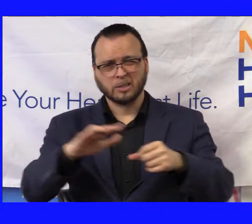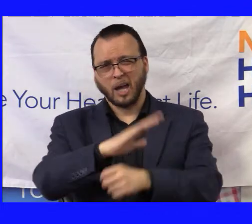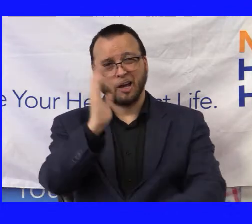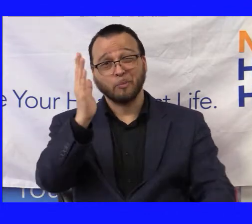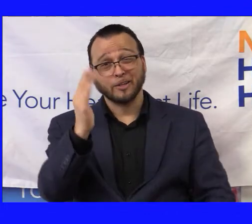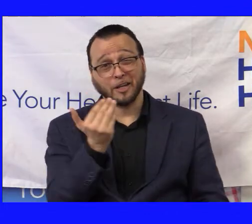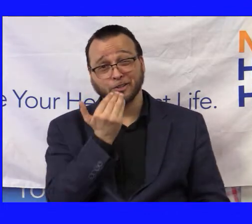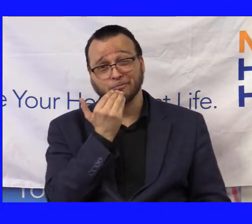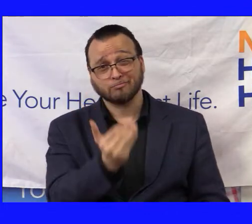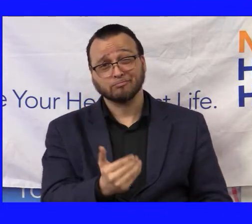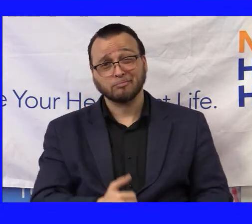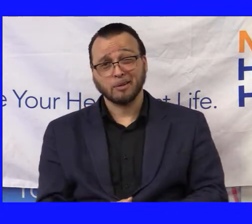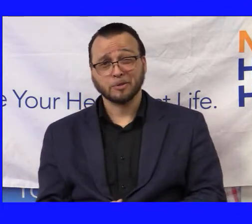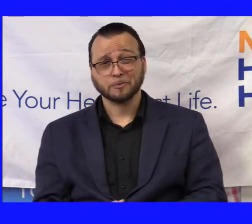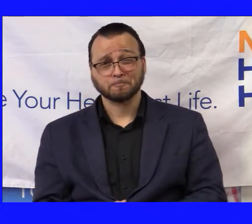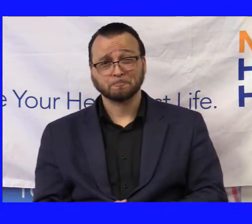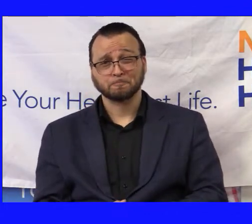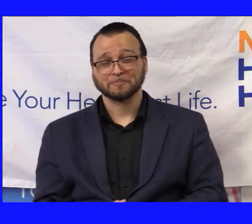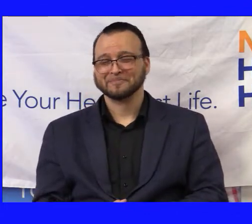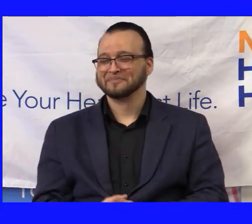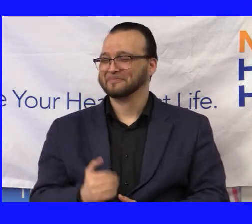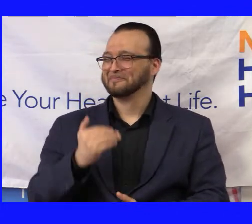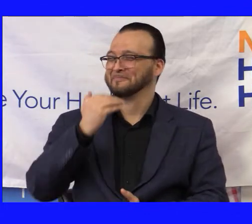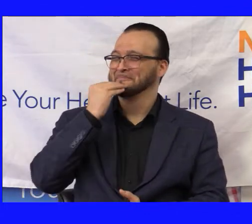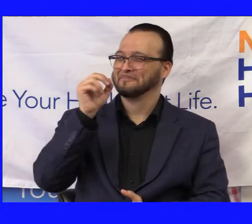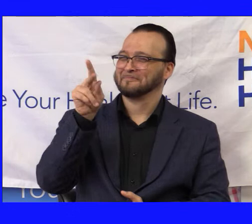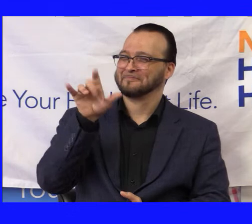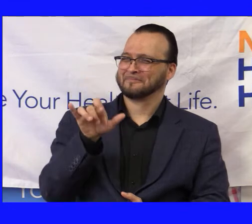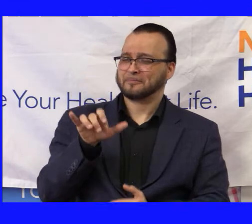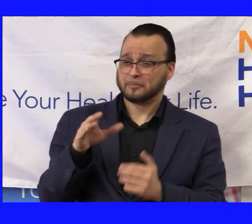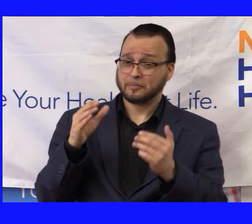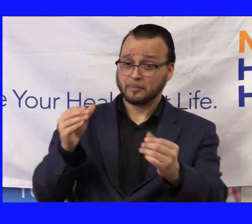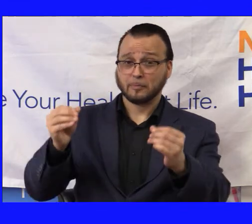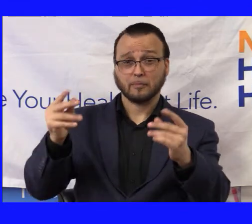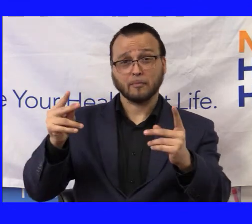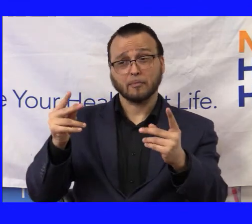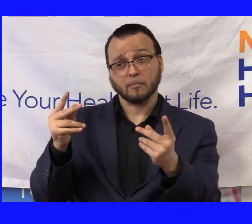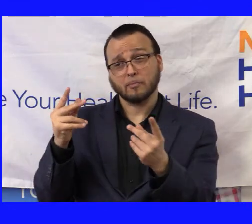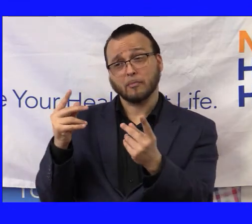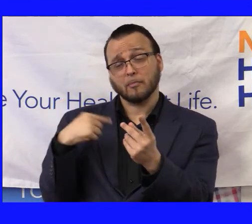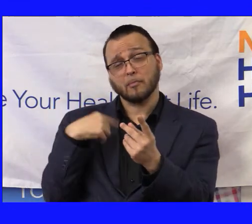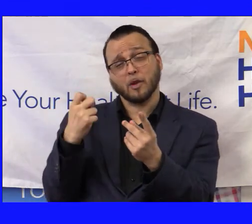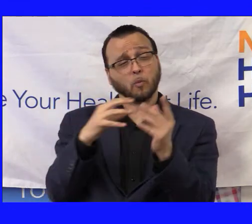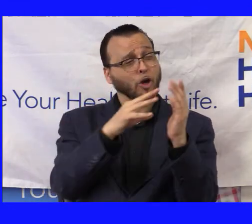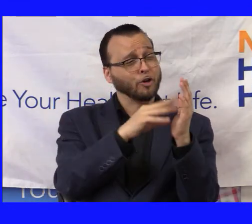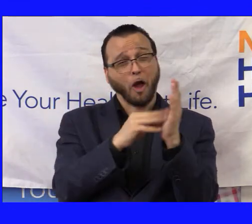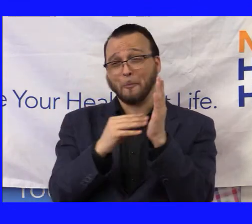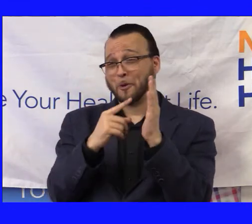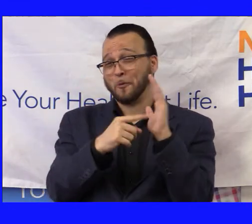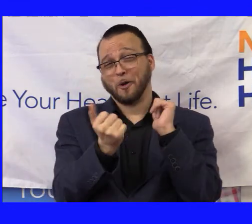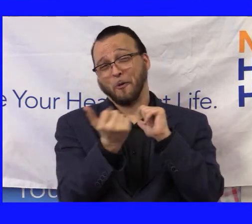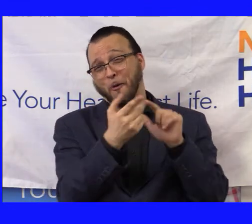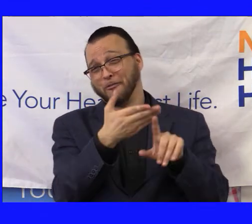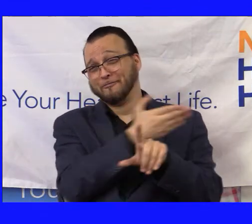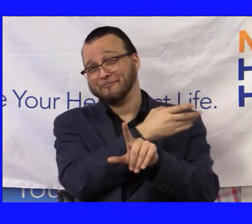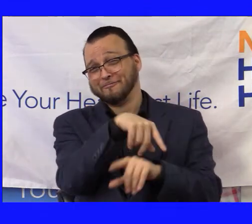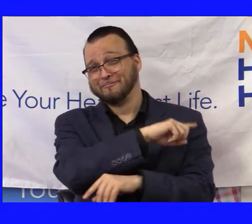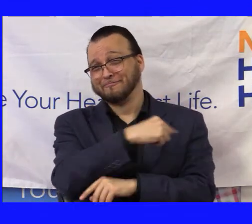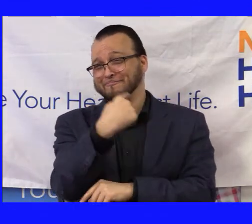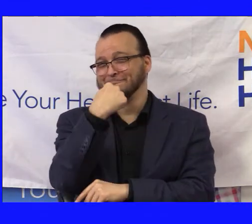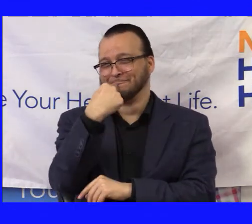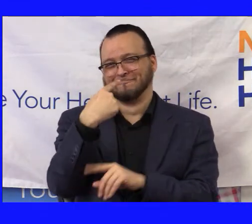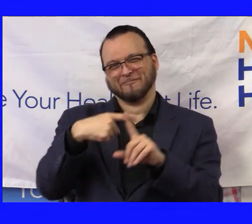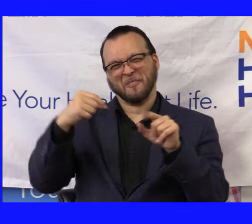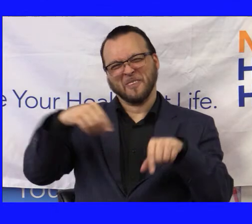you. Thank you, Sally. Again, I would like to echo what all the colleagues in the committee has